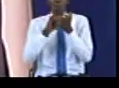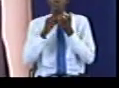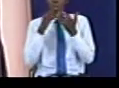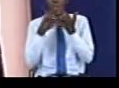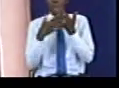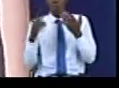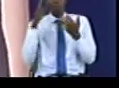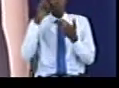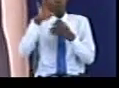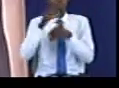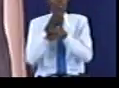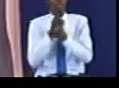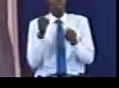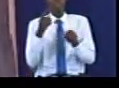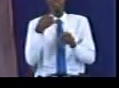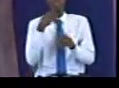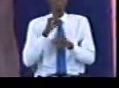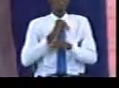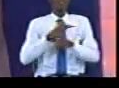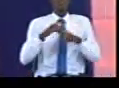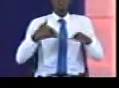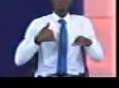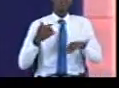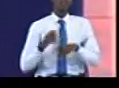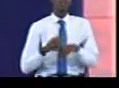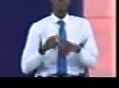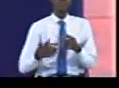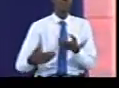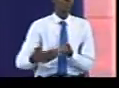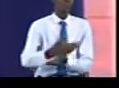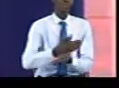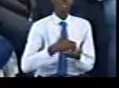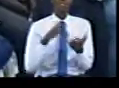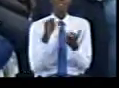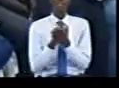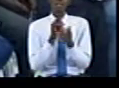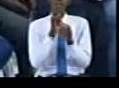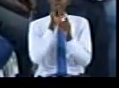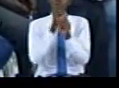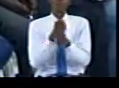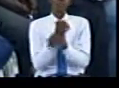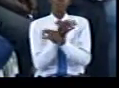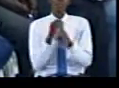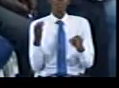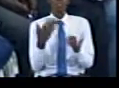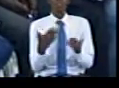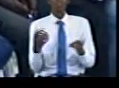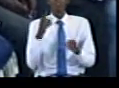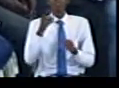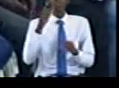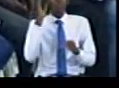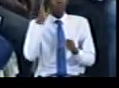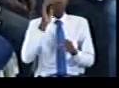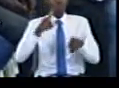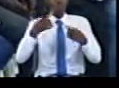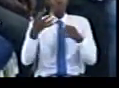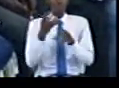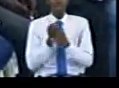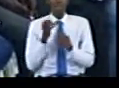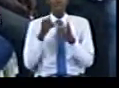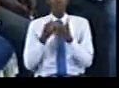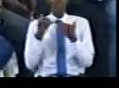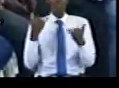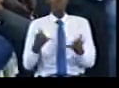will not say, I didn't have time to go and have that thing. You are going to have it. Look at chapter 13, Hebrews